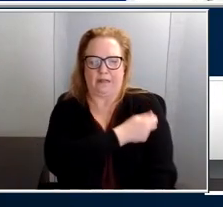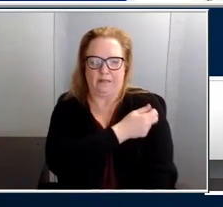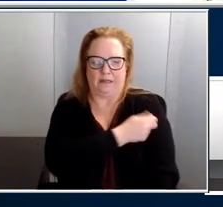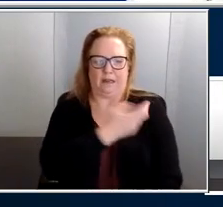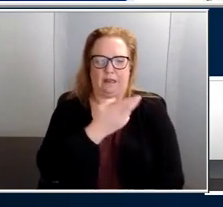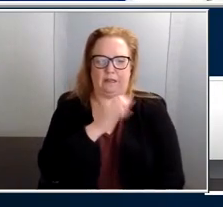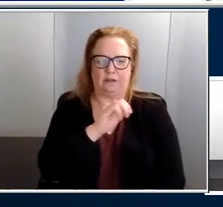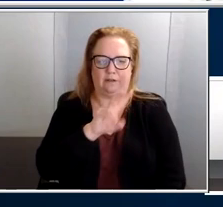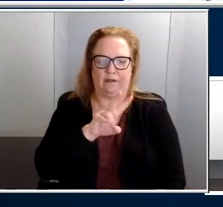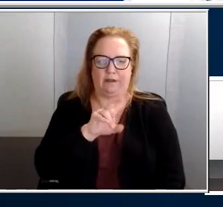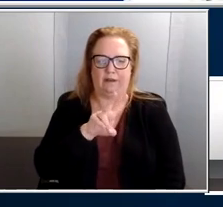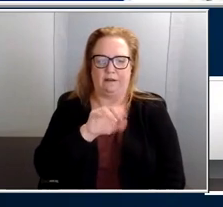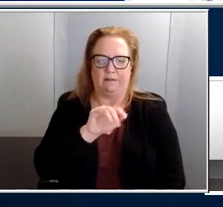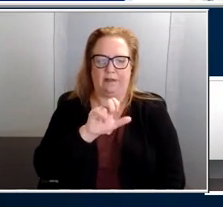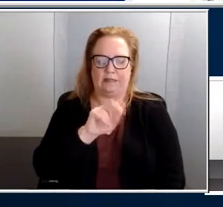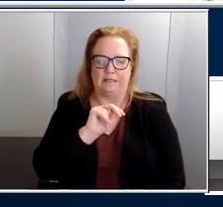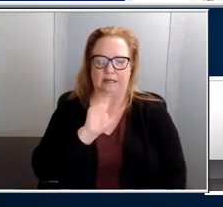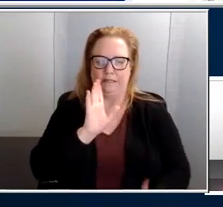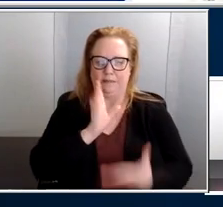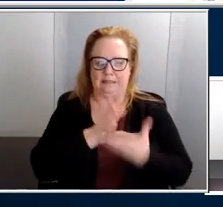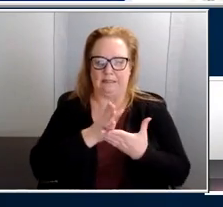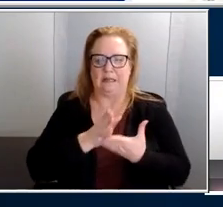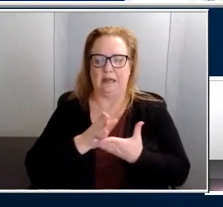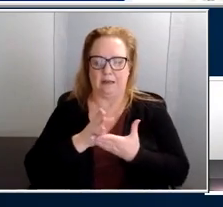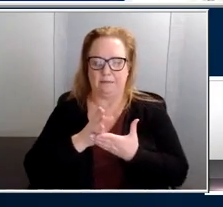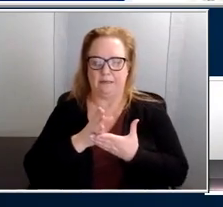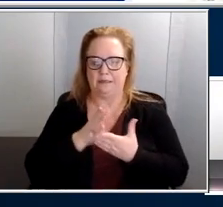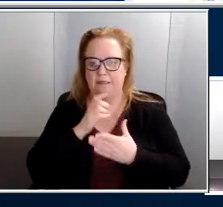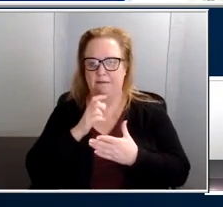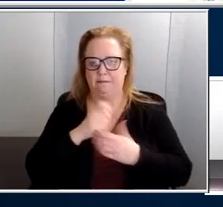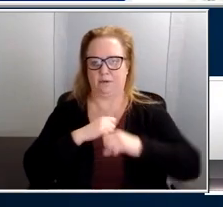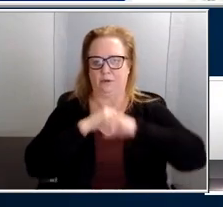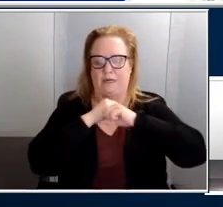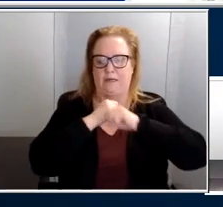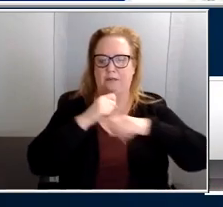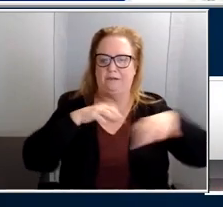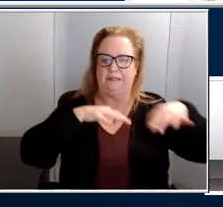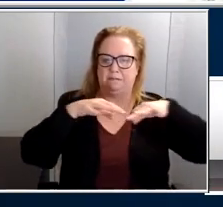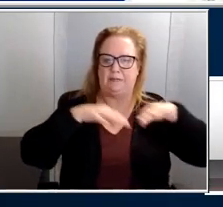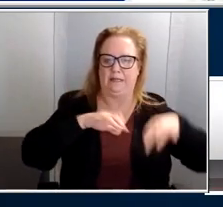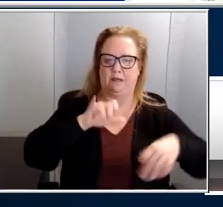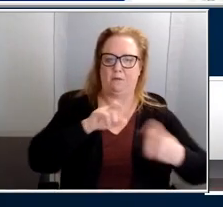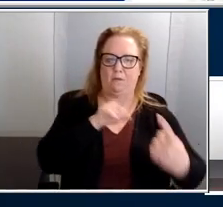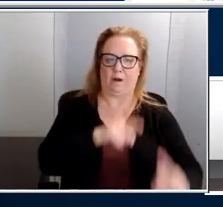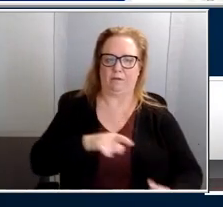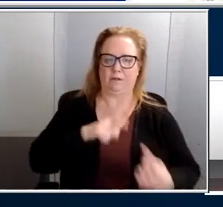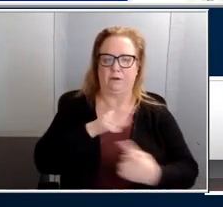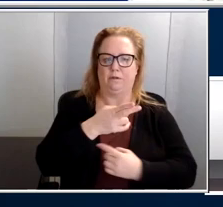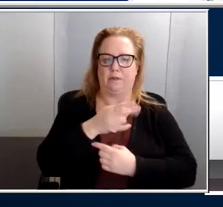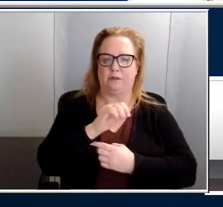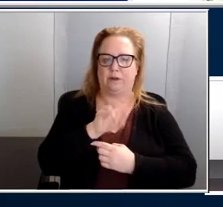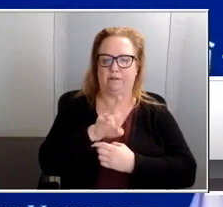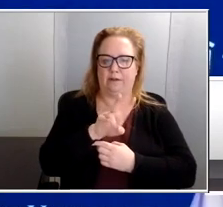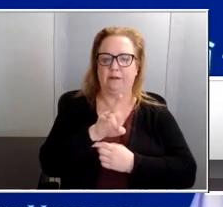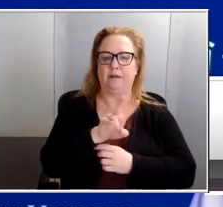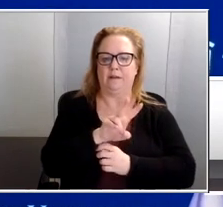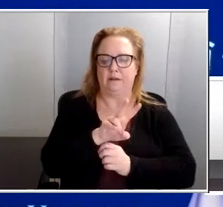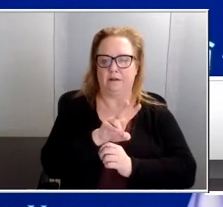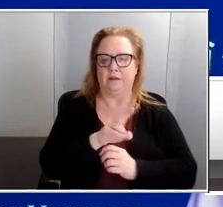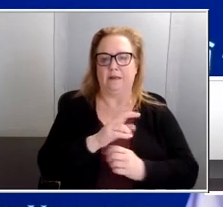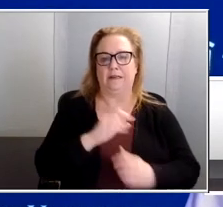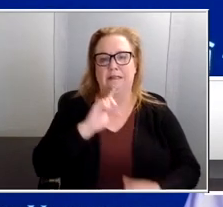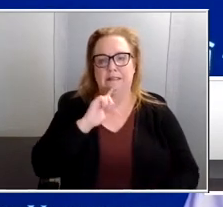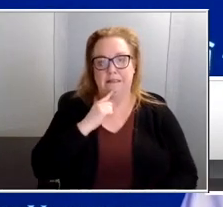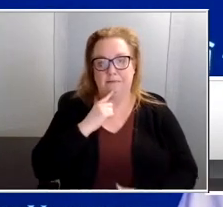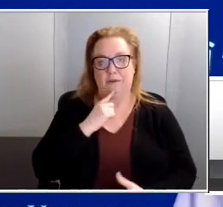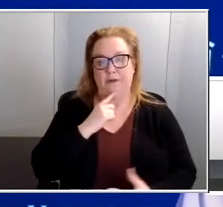HIV vaccine has been discontinued, Hawkeye. It failed to provide protection. Talk to us about that. Why are we struggling so much with HIV? Yeah, I mean, it's extremely disappointing. Is